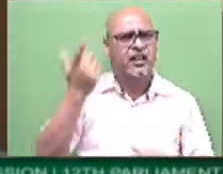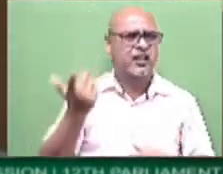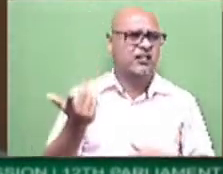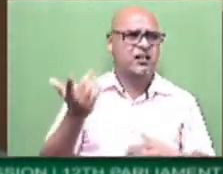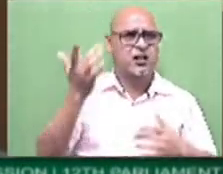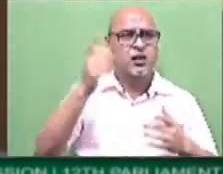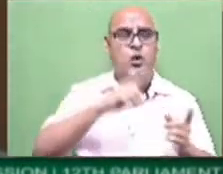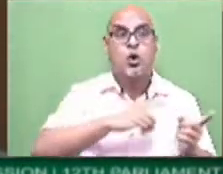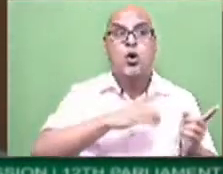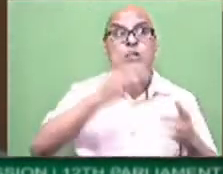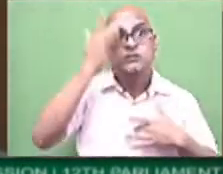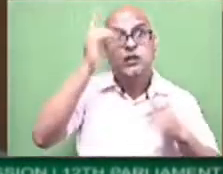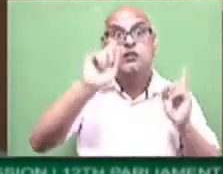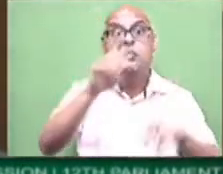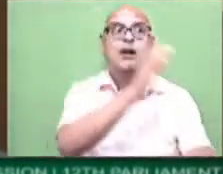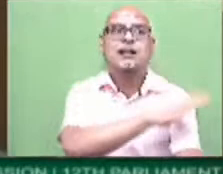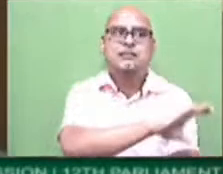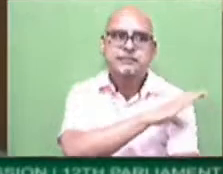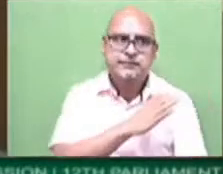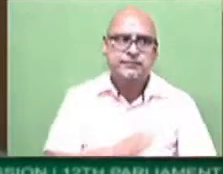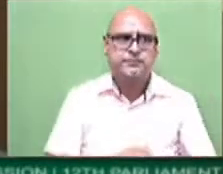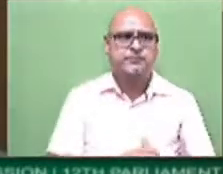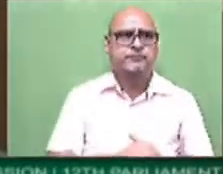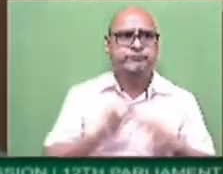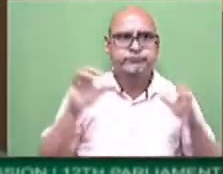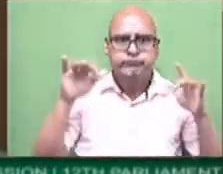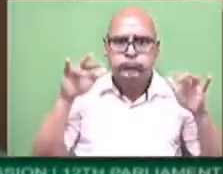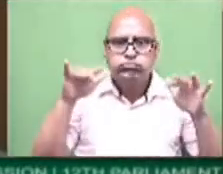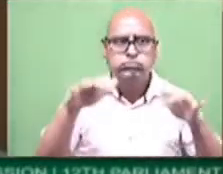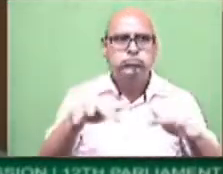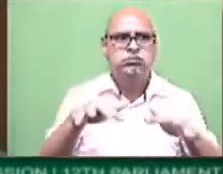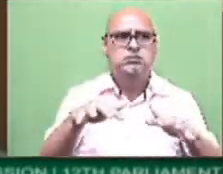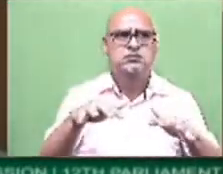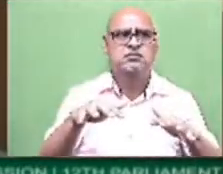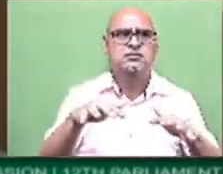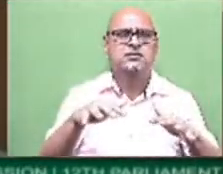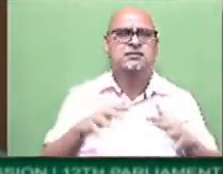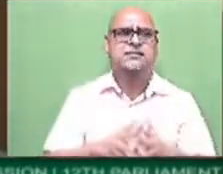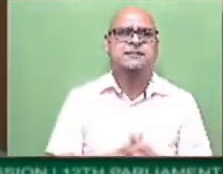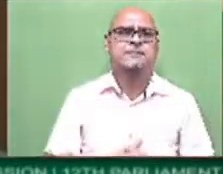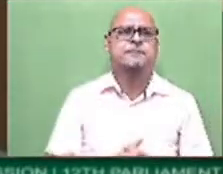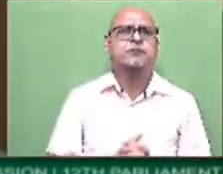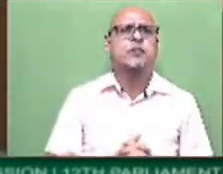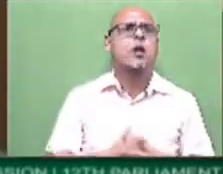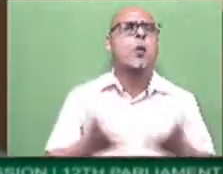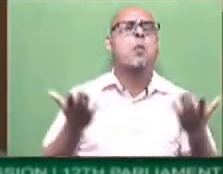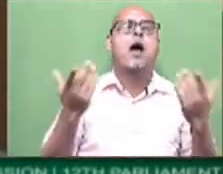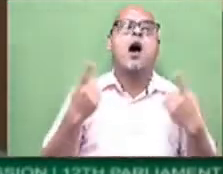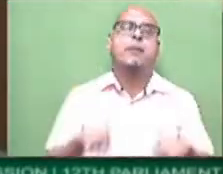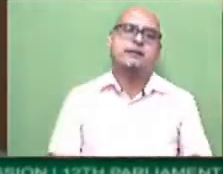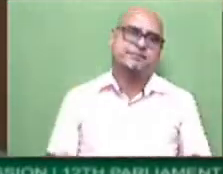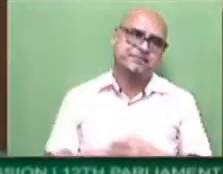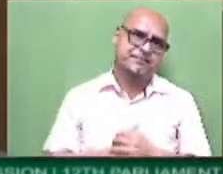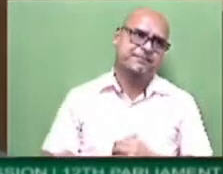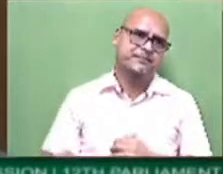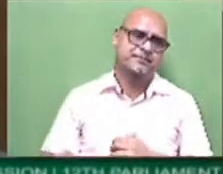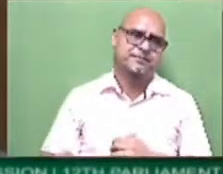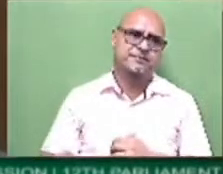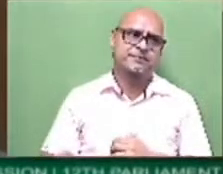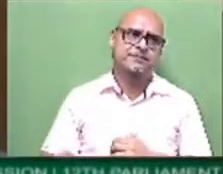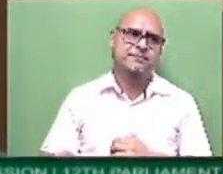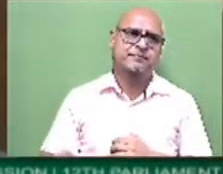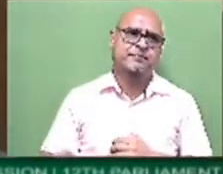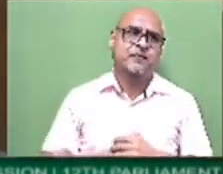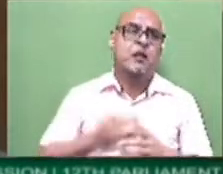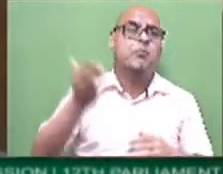simply for the reason that if they tested positive, they were bound at that point in time to stay in a facility. So I'm just saying that now that might